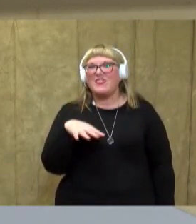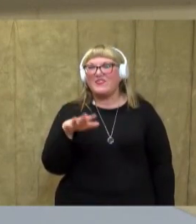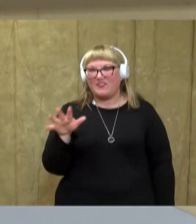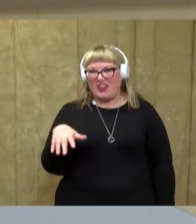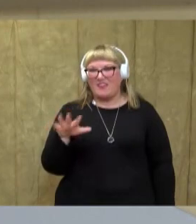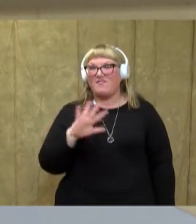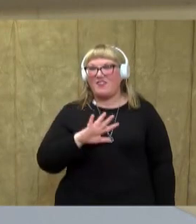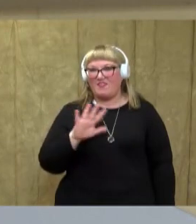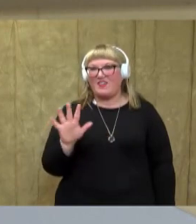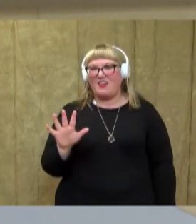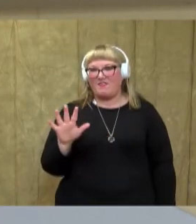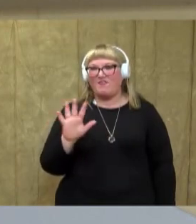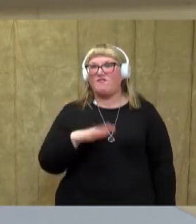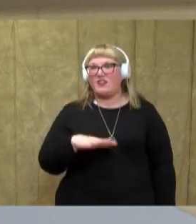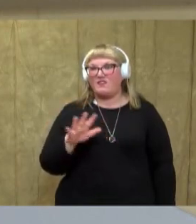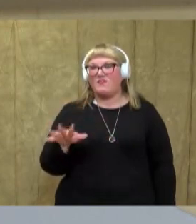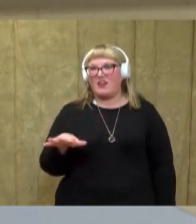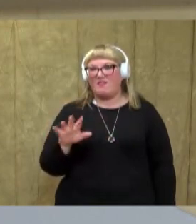55. Very good.